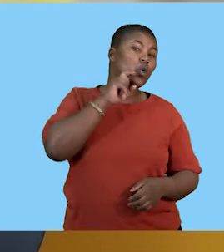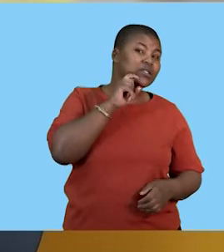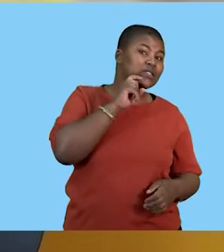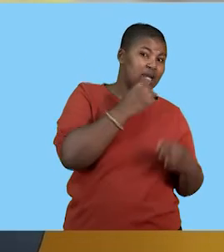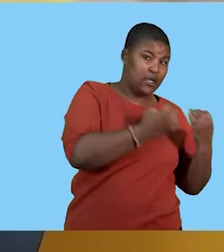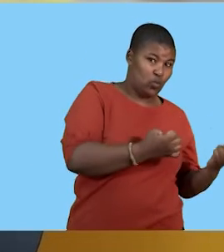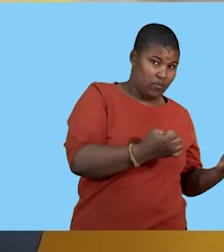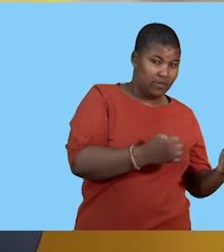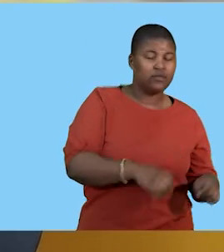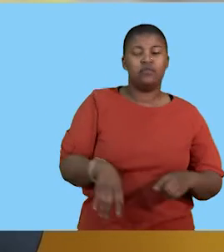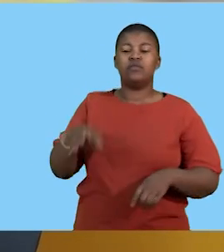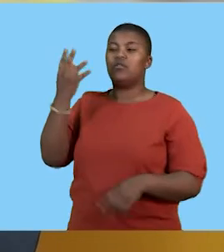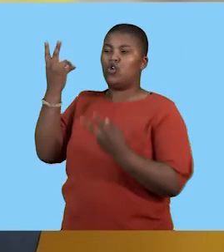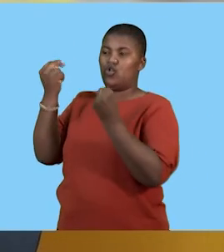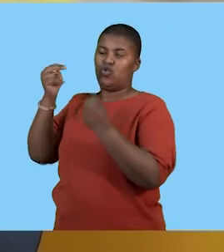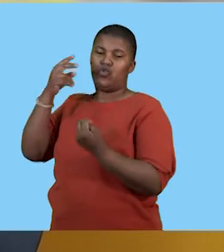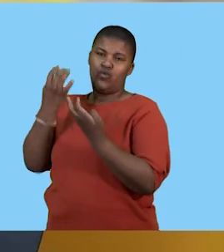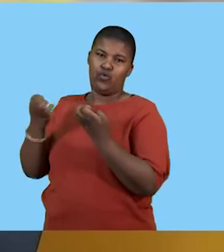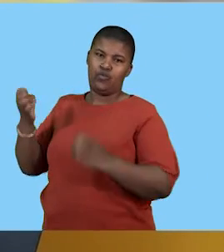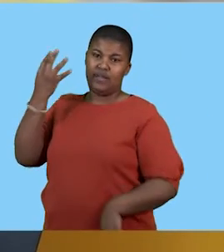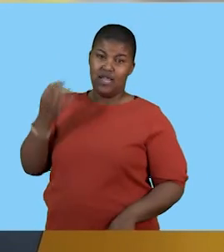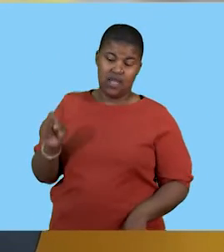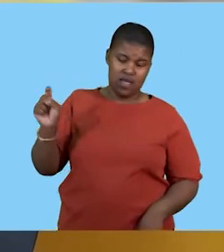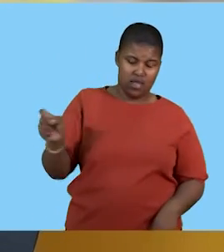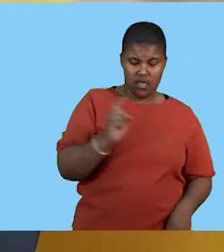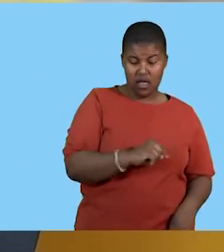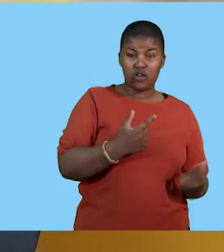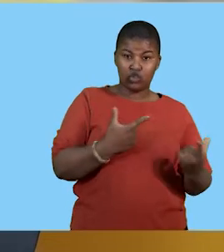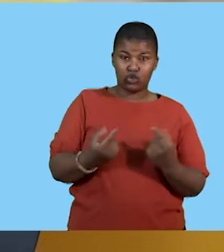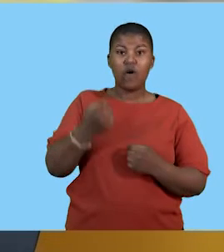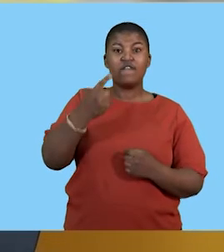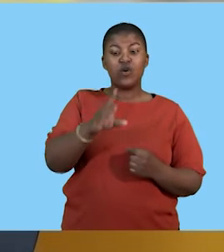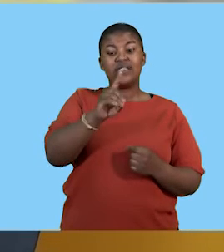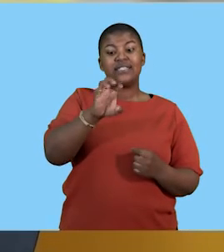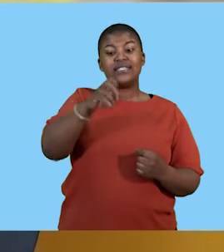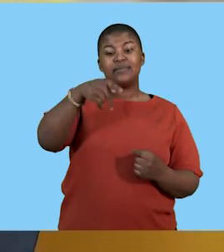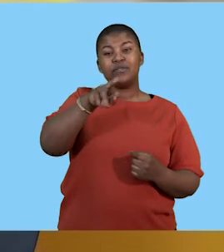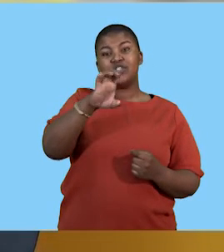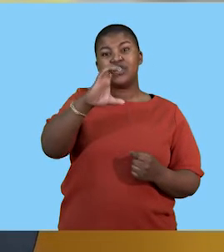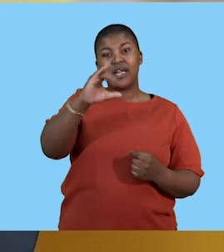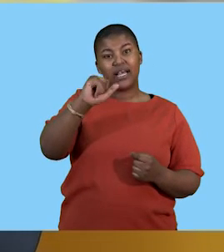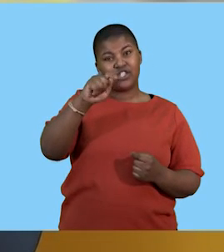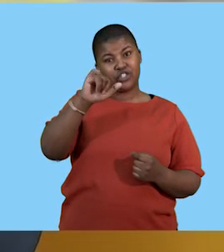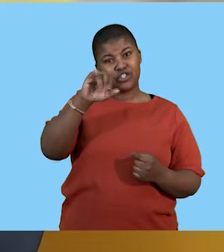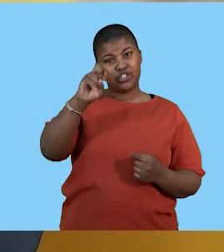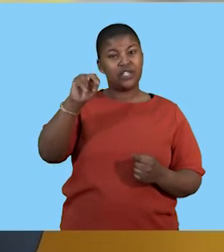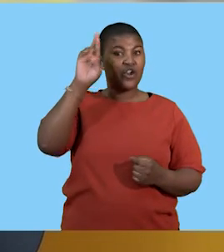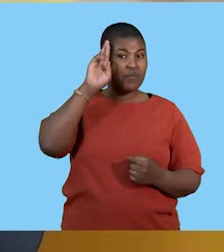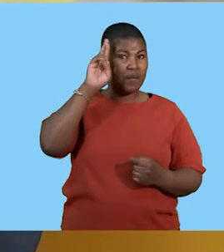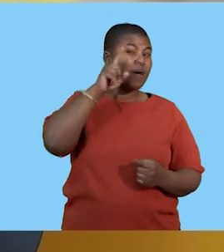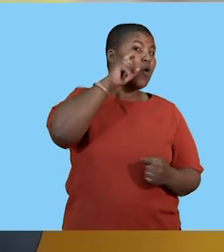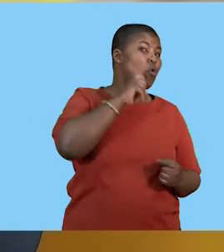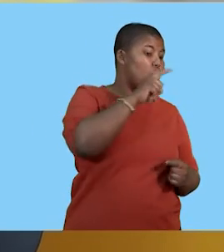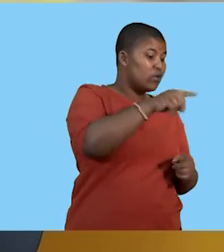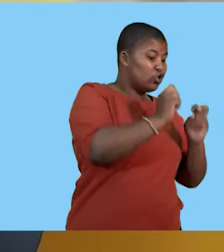the old, but we also have the new. And when we do our depreciation calculations, remember the old will be